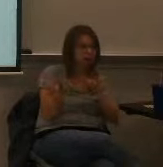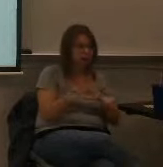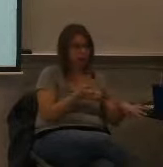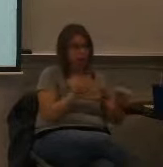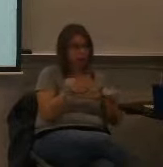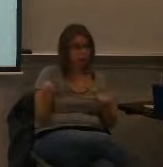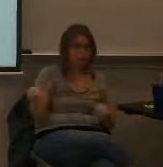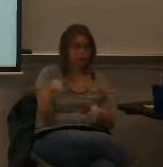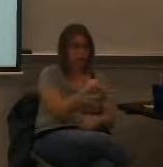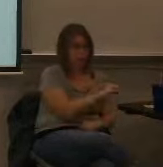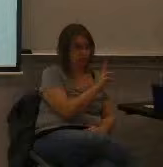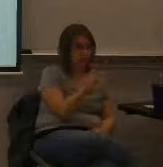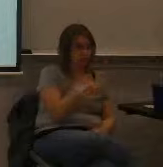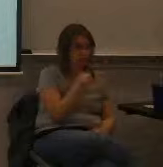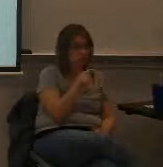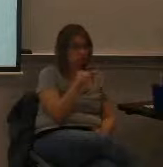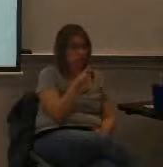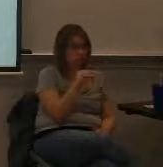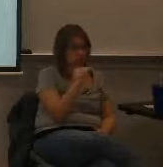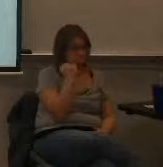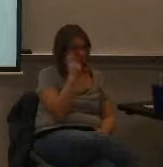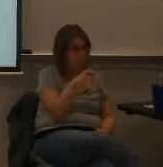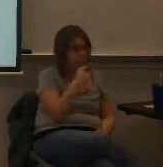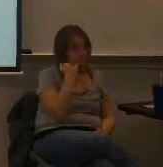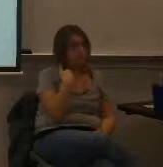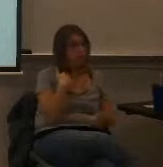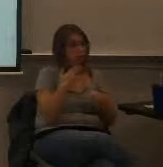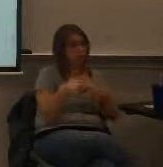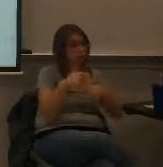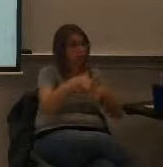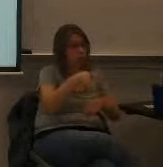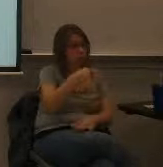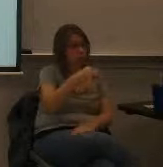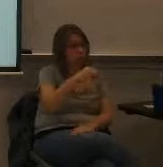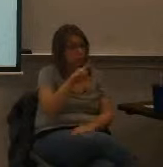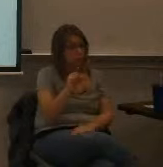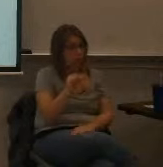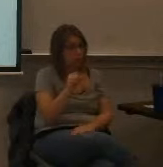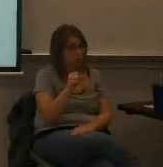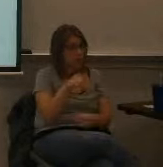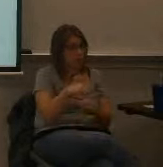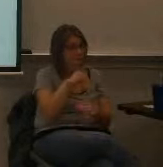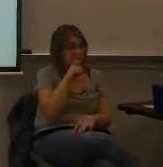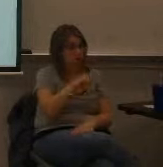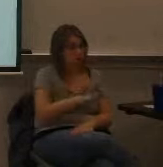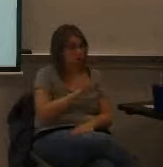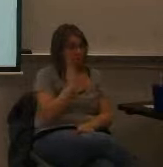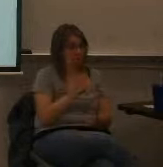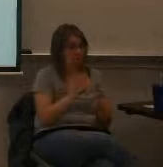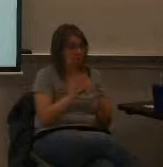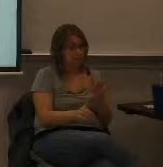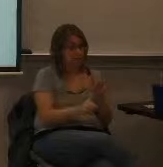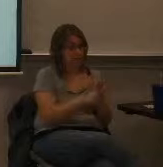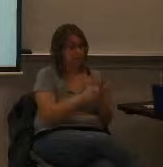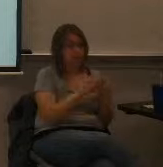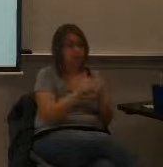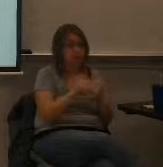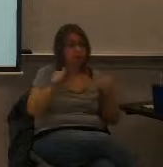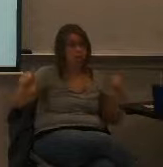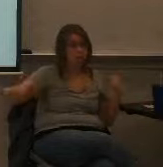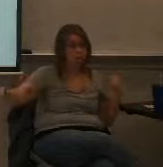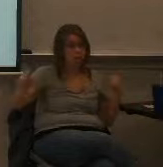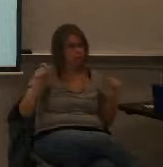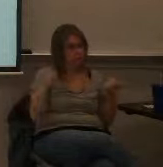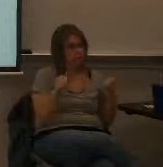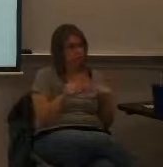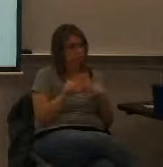up the stream if you have to. If you have temporary pools that are out in the desert, they may form very far apart from each other. So you really have to be able